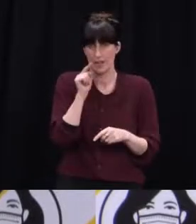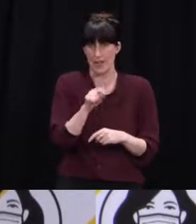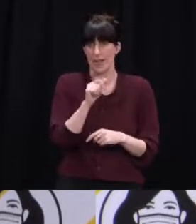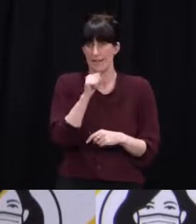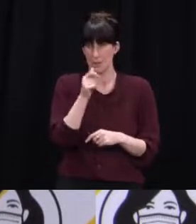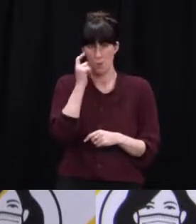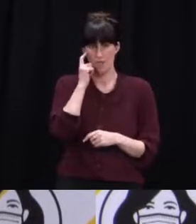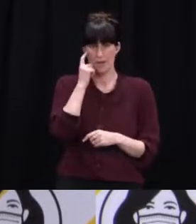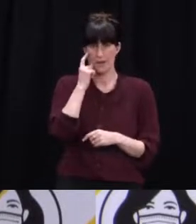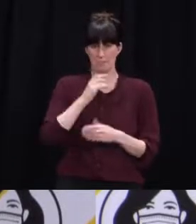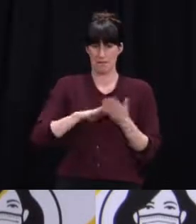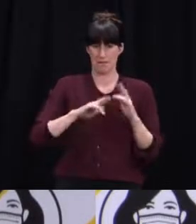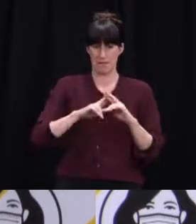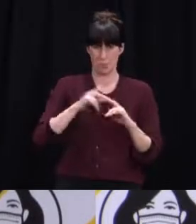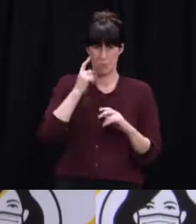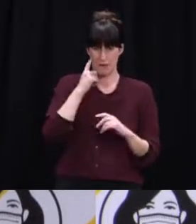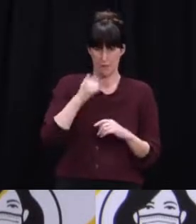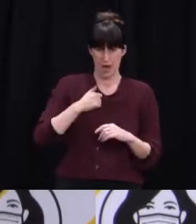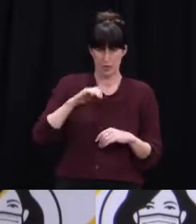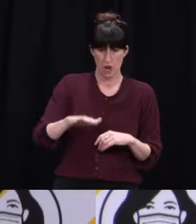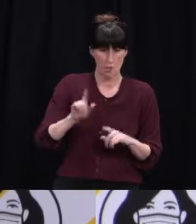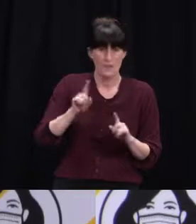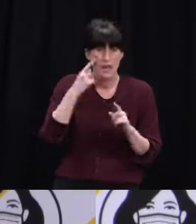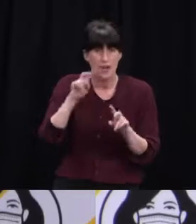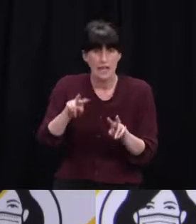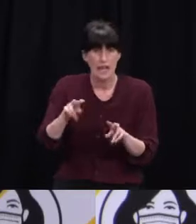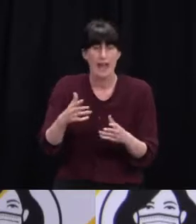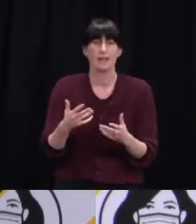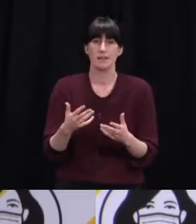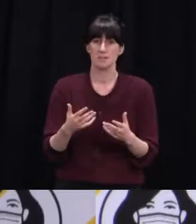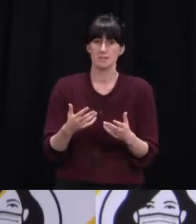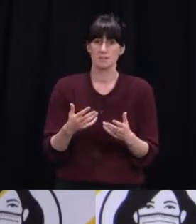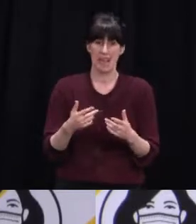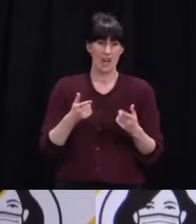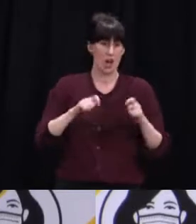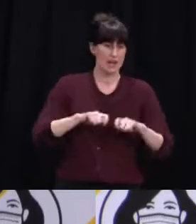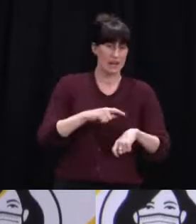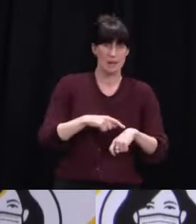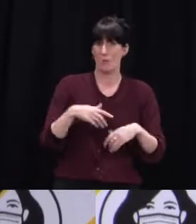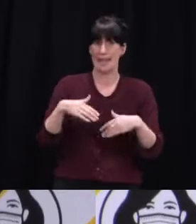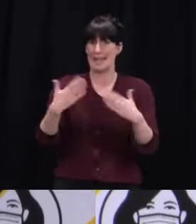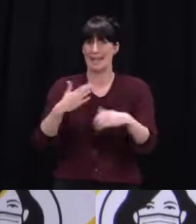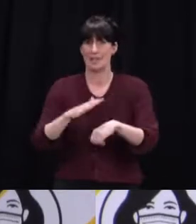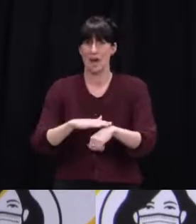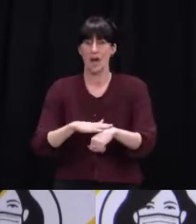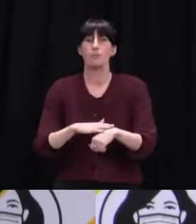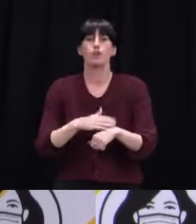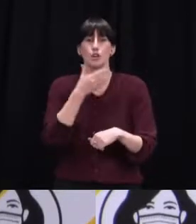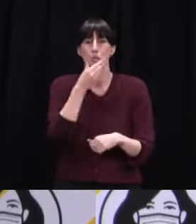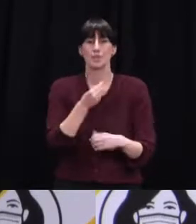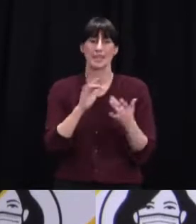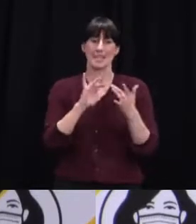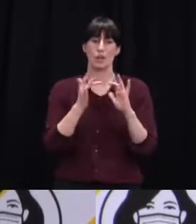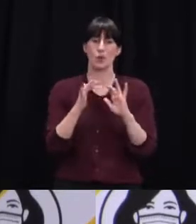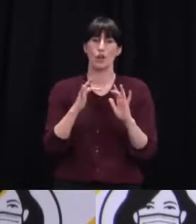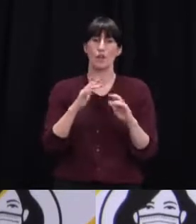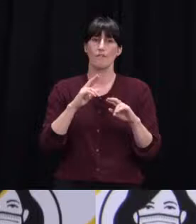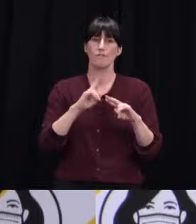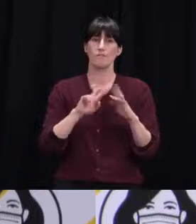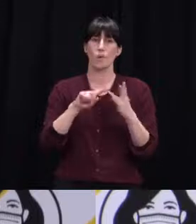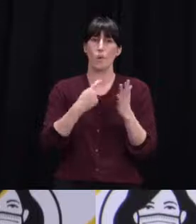Learning have to offer. If you're a parent that's worried about that and you want to make sure that what your kids are doing online, both now during the lockdown and at